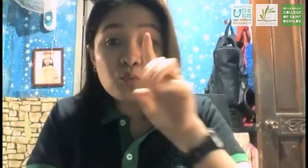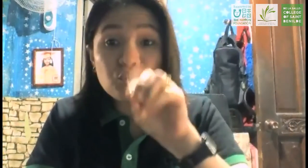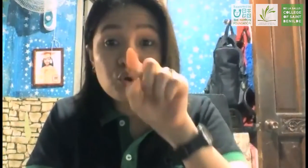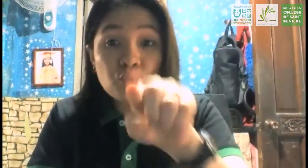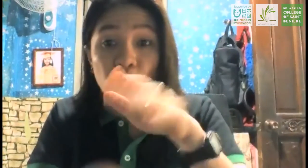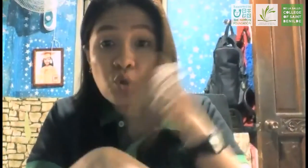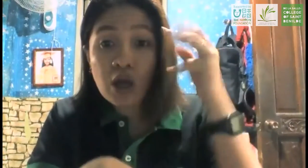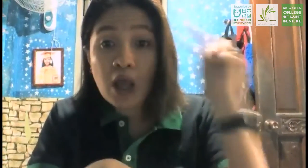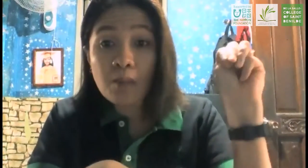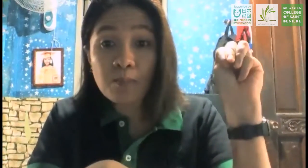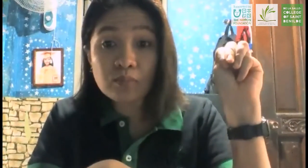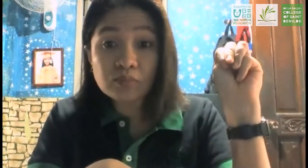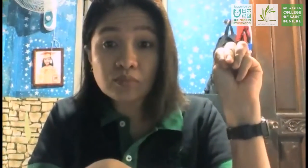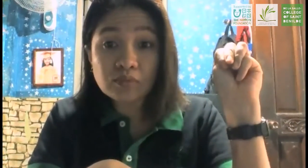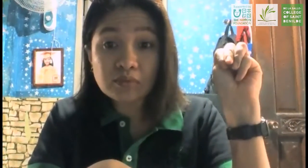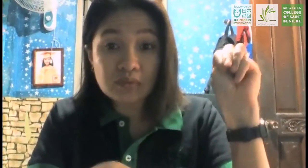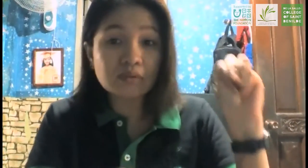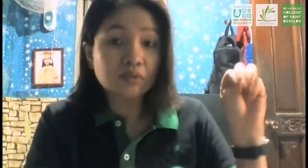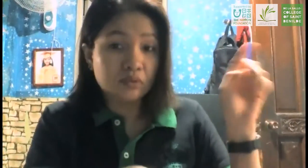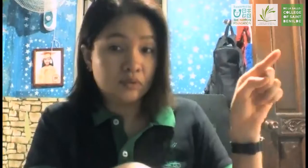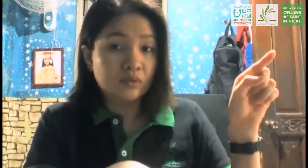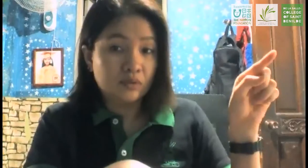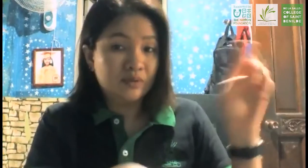it's basically you call him